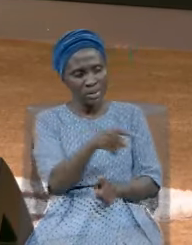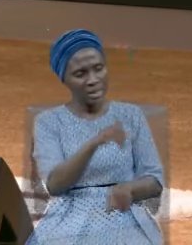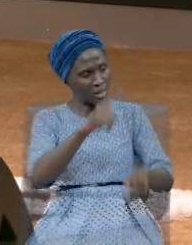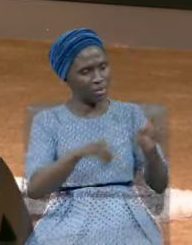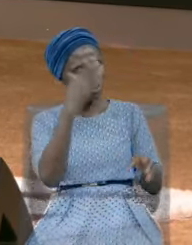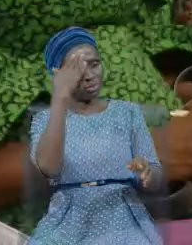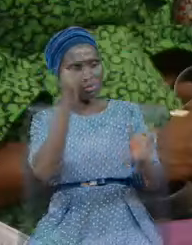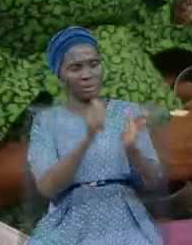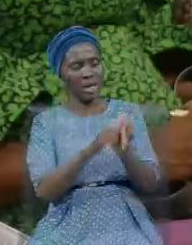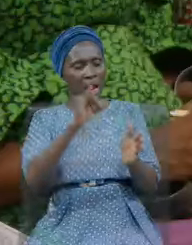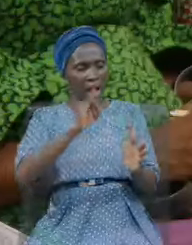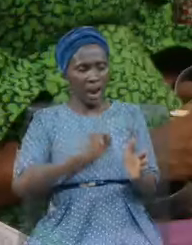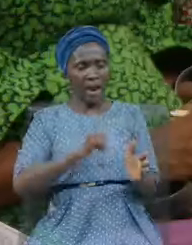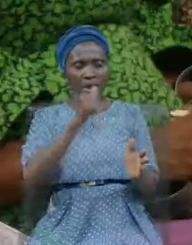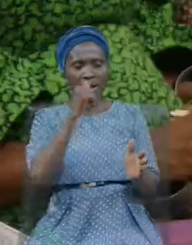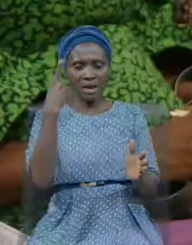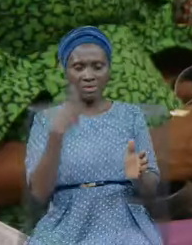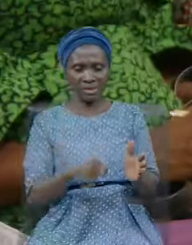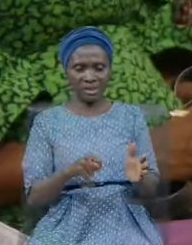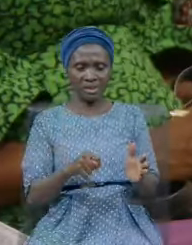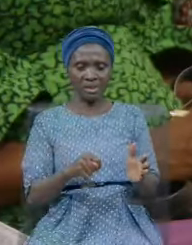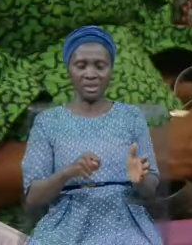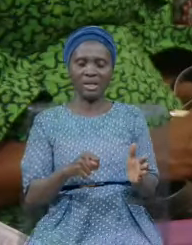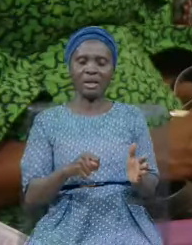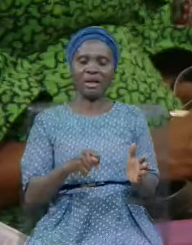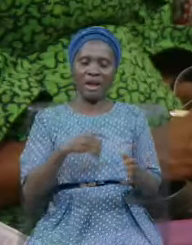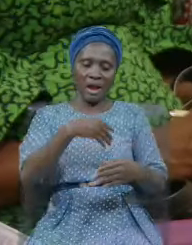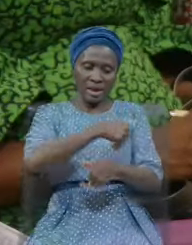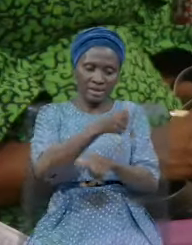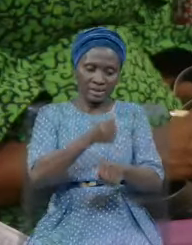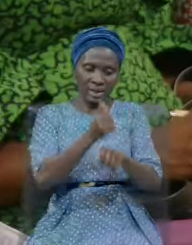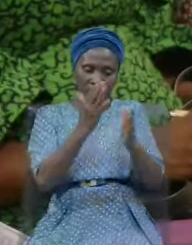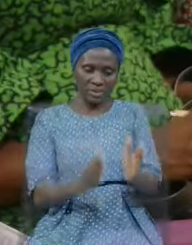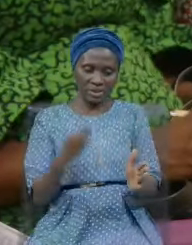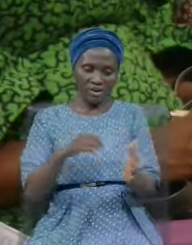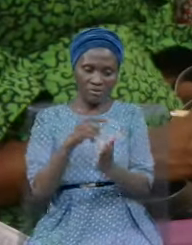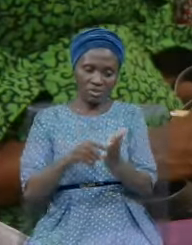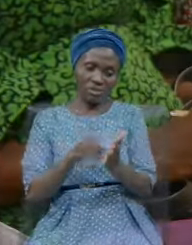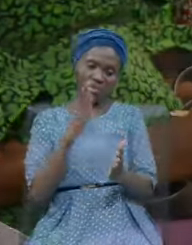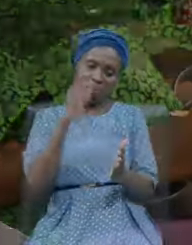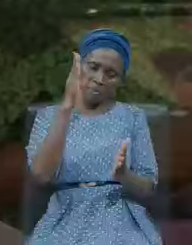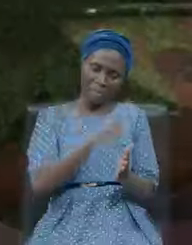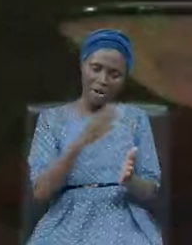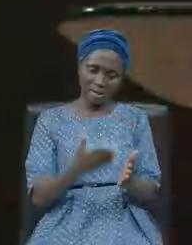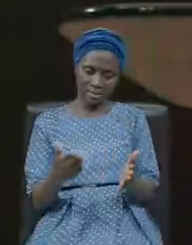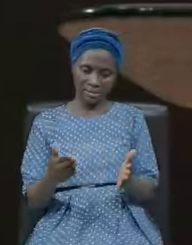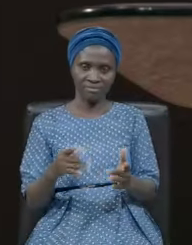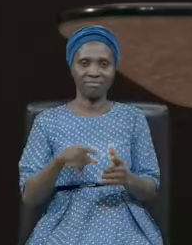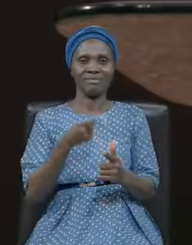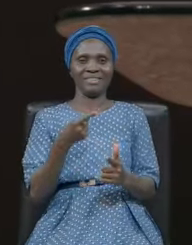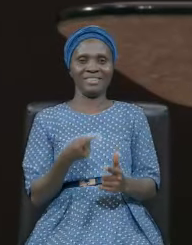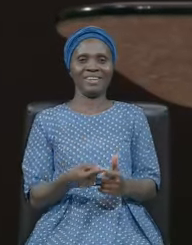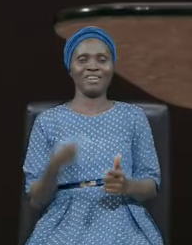originator of this evil thing, then we'll lose. And we do whatever we want to